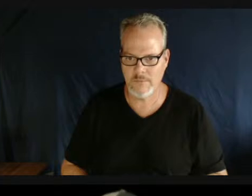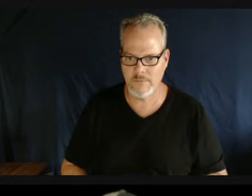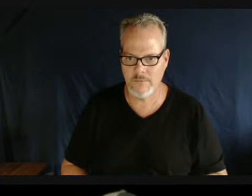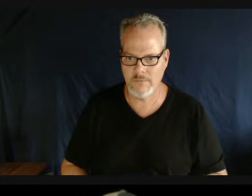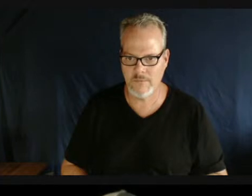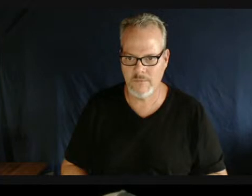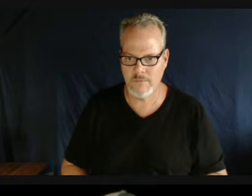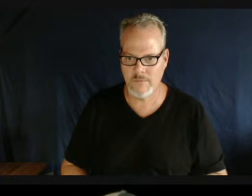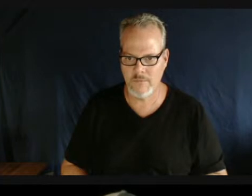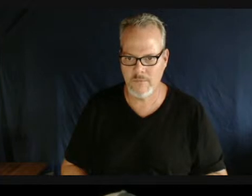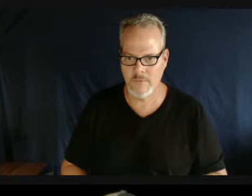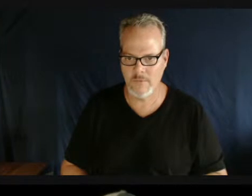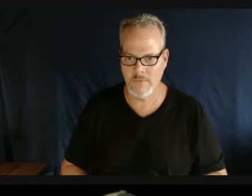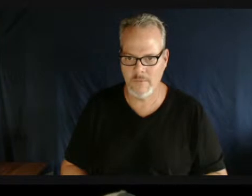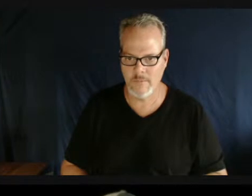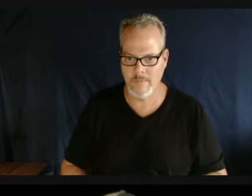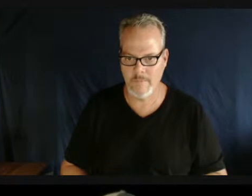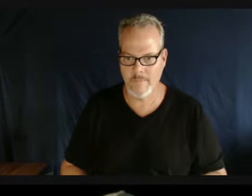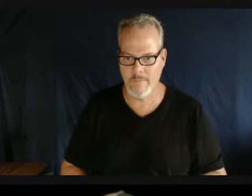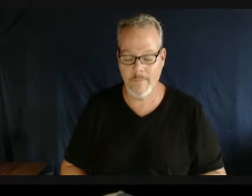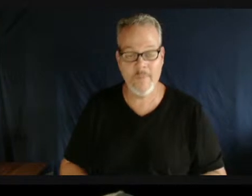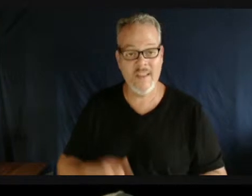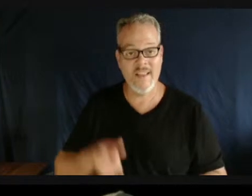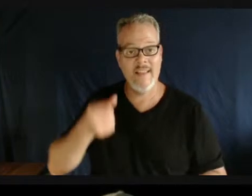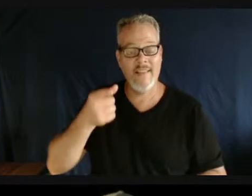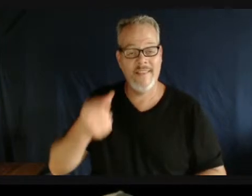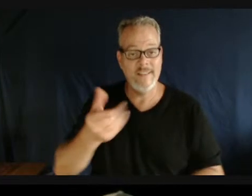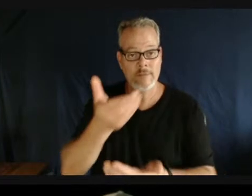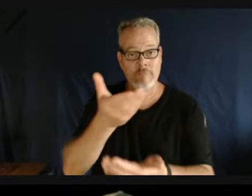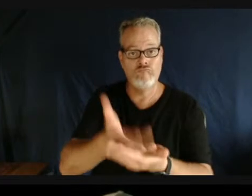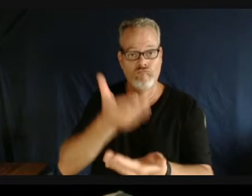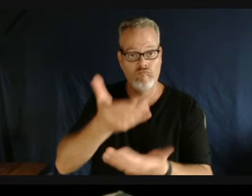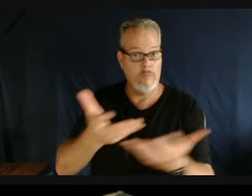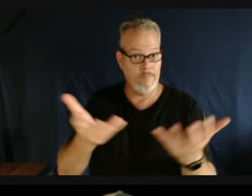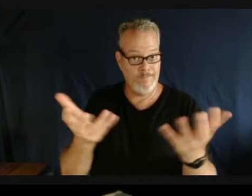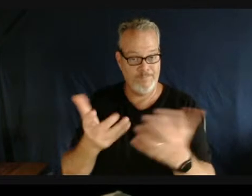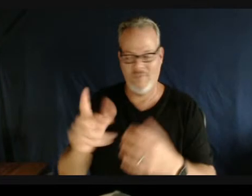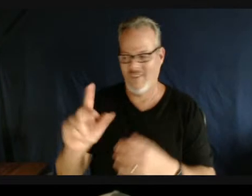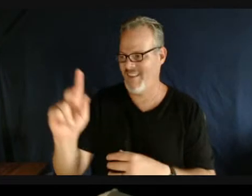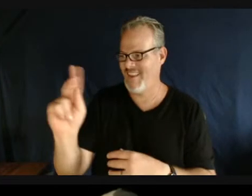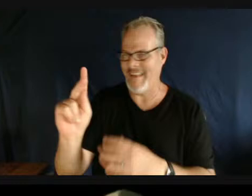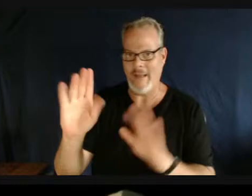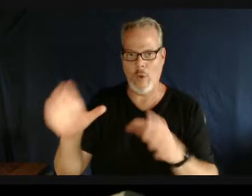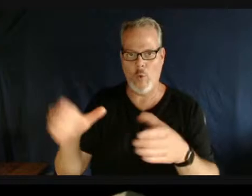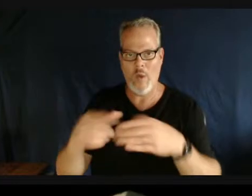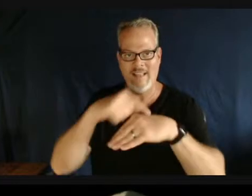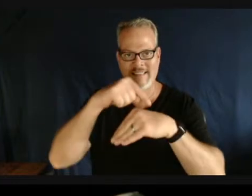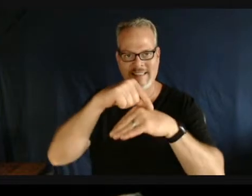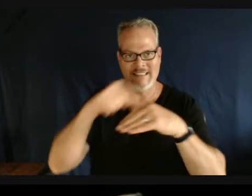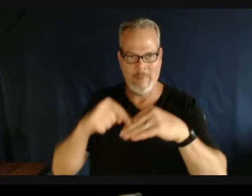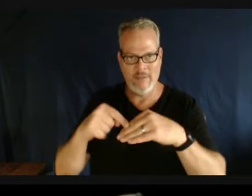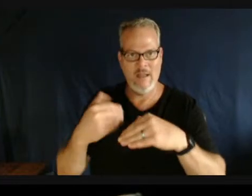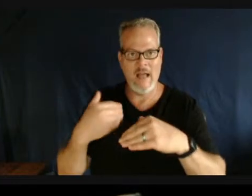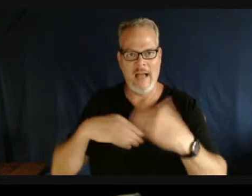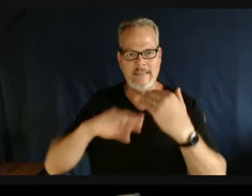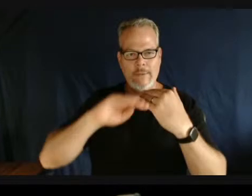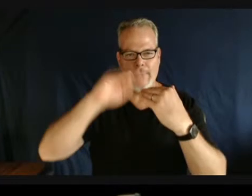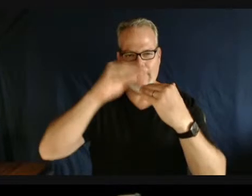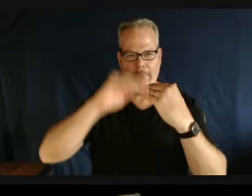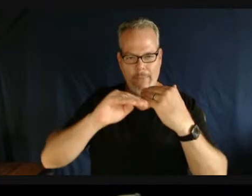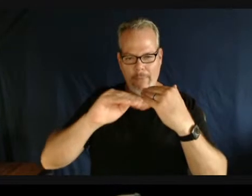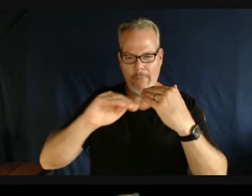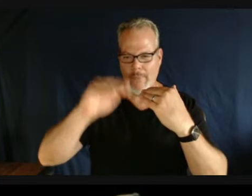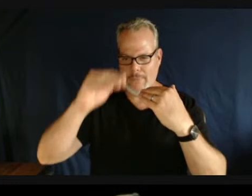This indicates that Kīlauea summit has been in some level of equilibrium since eruption